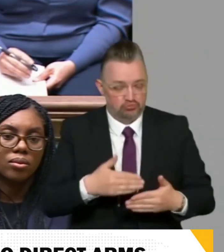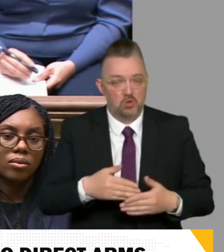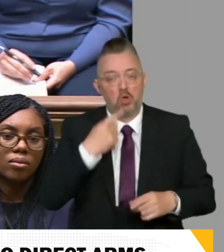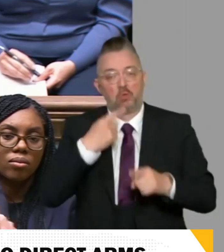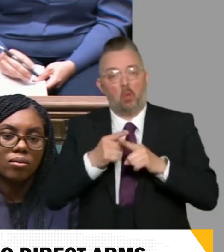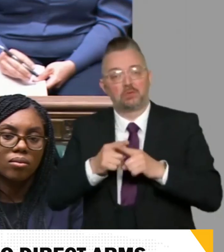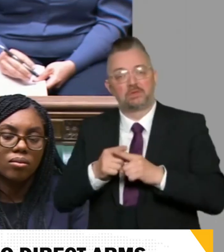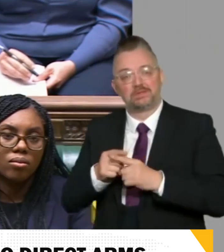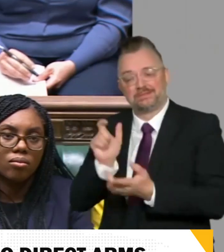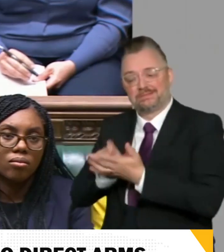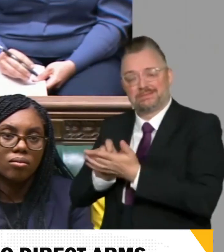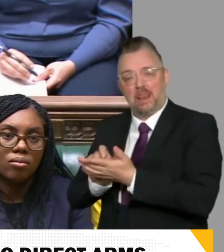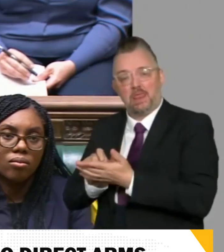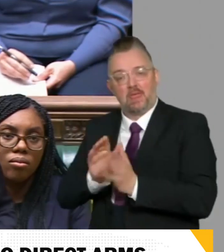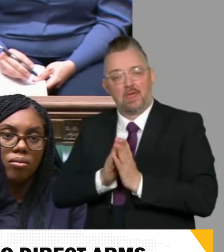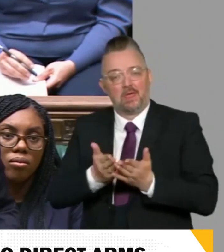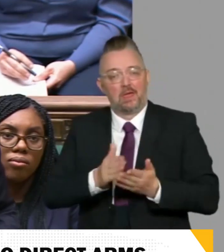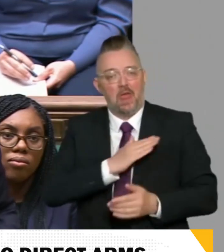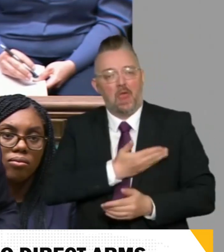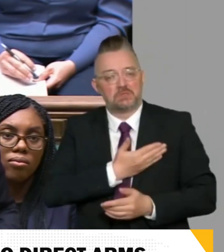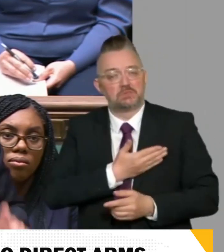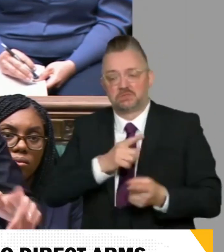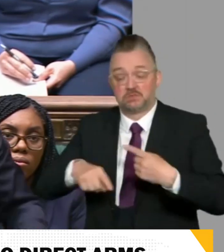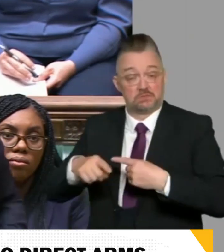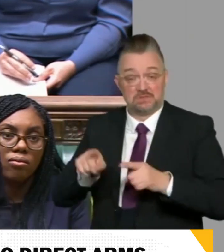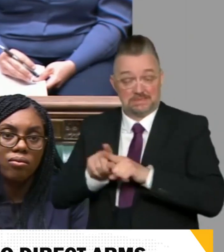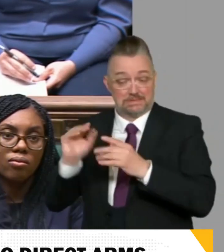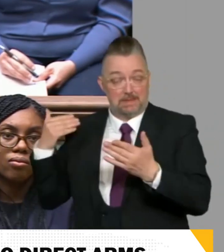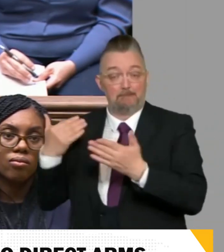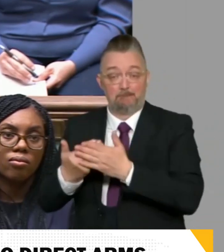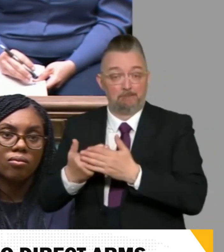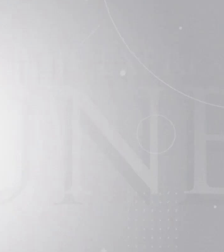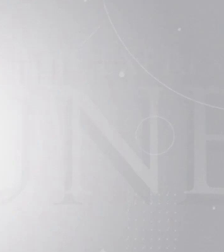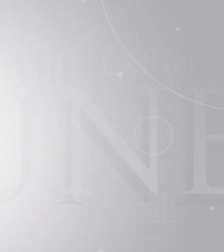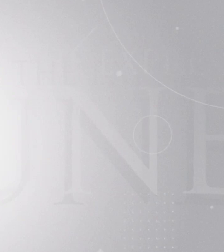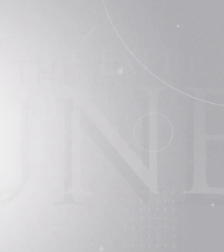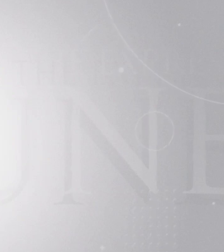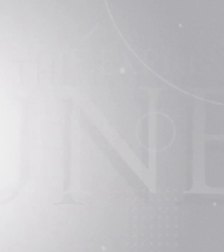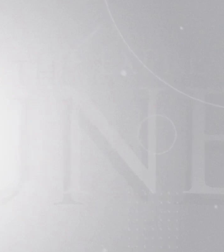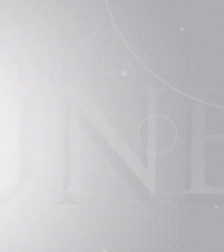most recent assessment, and it is indeed in line with other partners, including the United States.